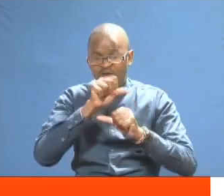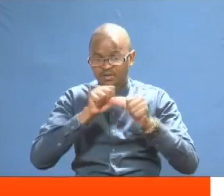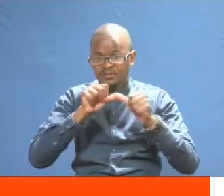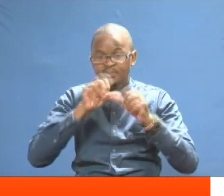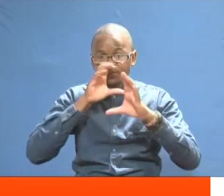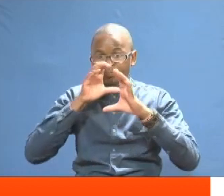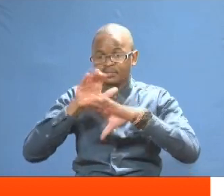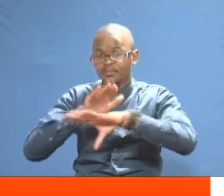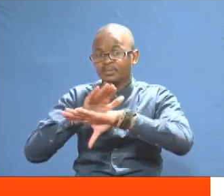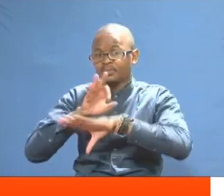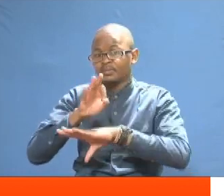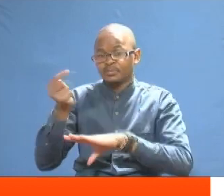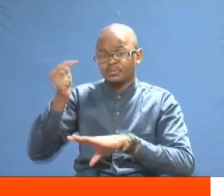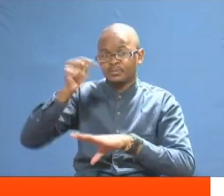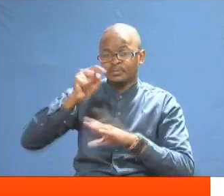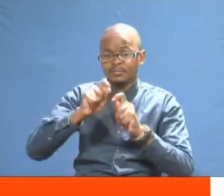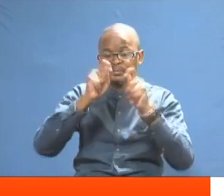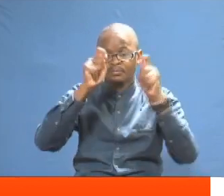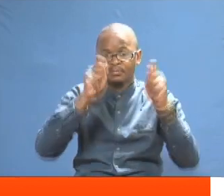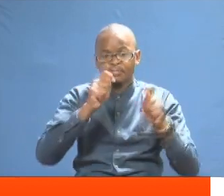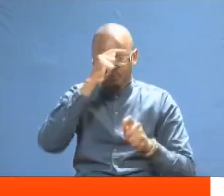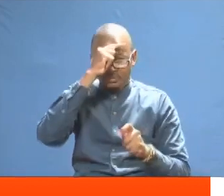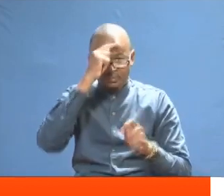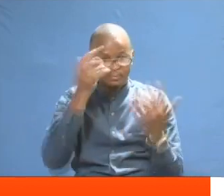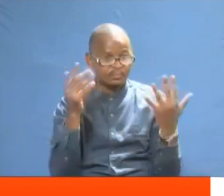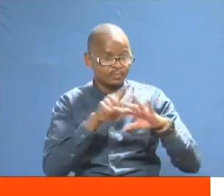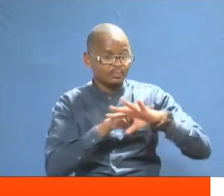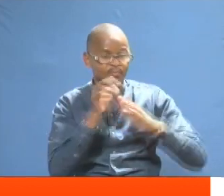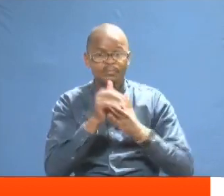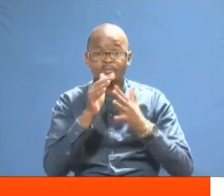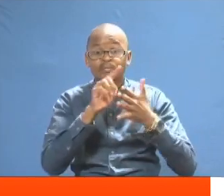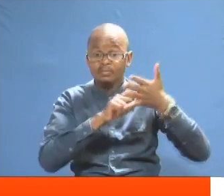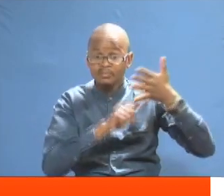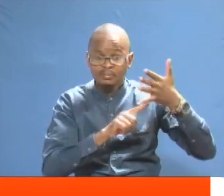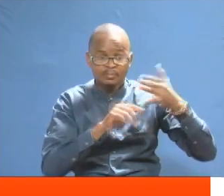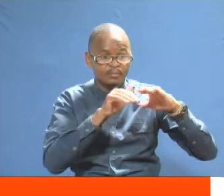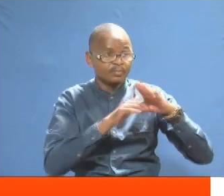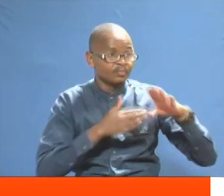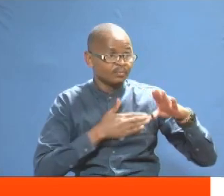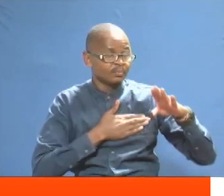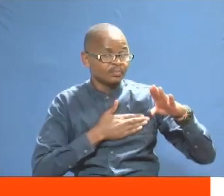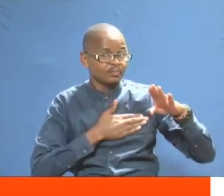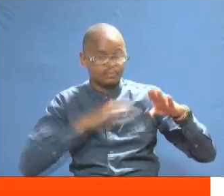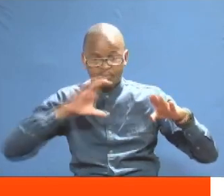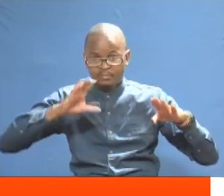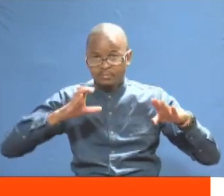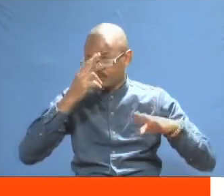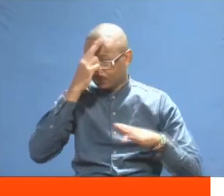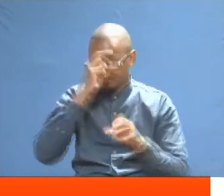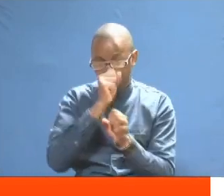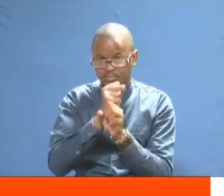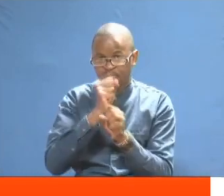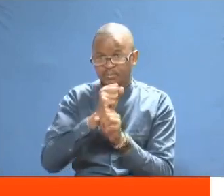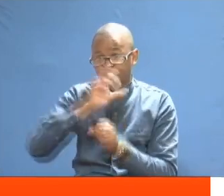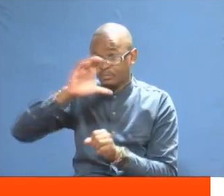the conversation of bringing on the table. Because whenever, as a leader, I'll tell you, whenever I'm even in my county, Nandi, whenever I walk around the